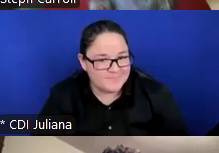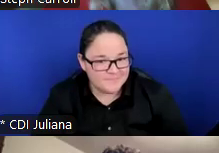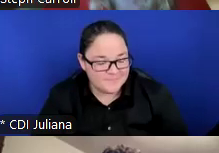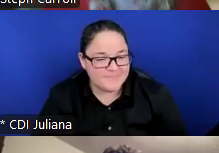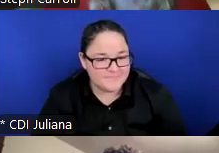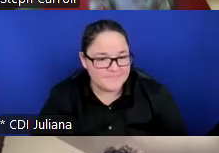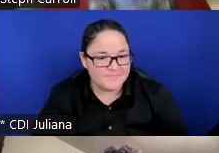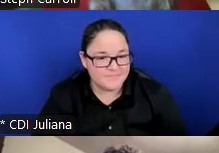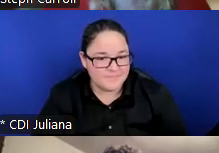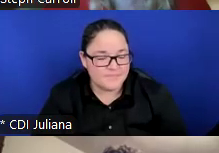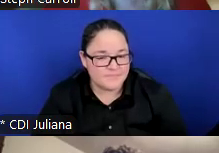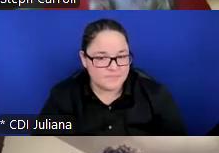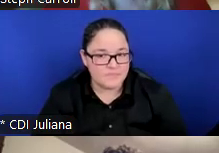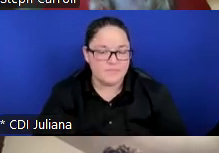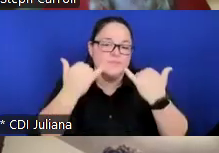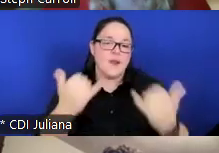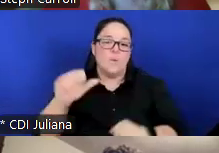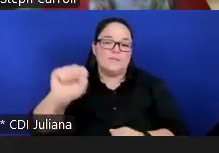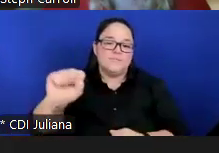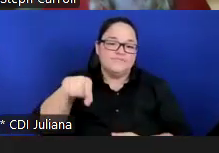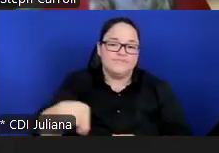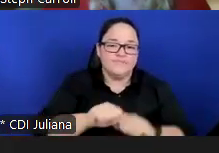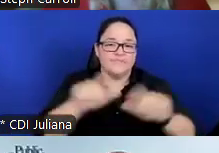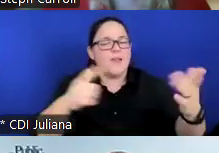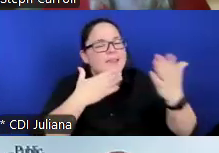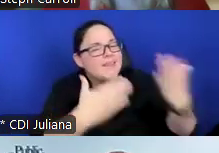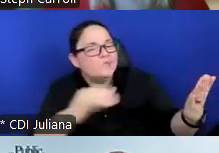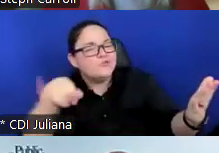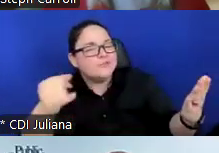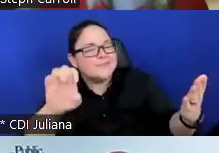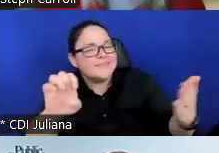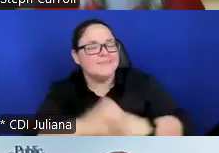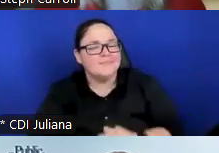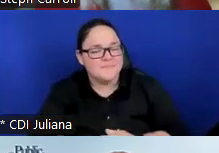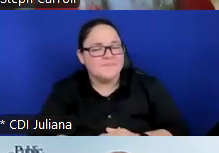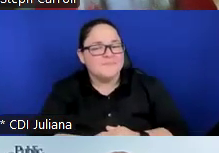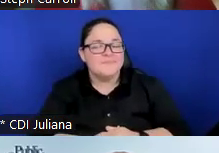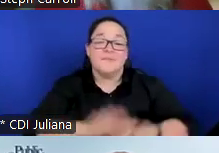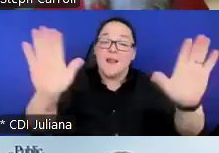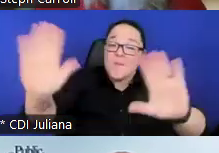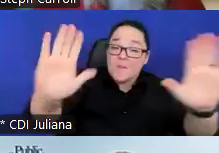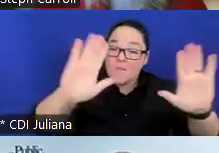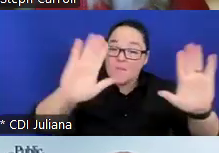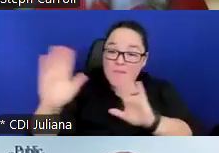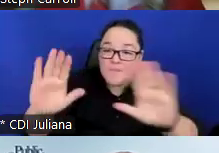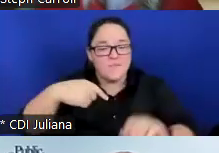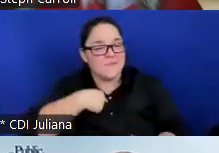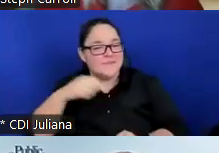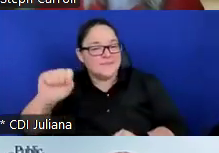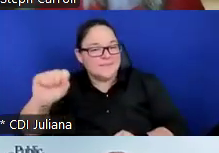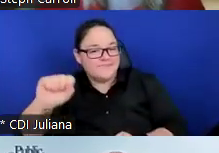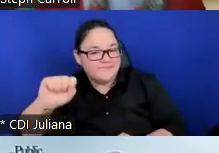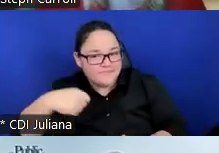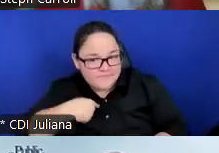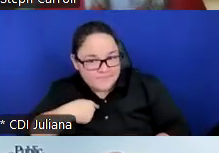Thank you, JE. Hi again, everyone. I'm Steph Carroll. I'm the Directing Attorney of the Consumer Rights and Economic Justice team